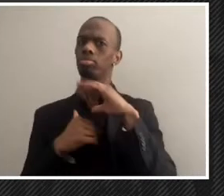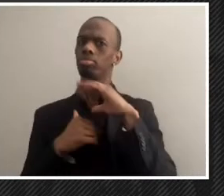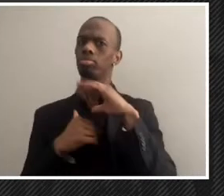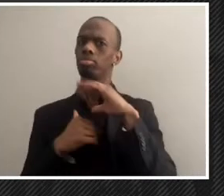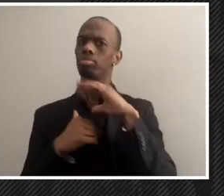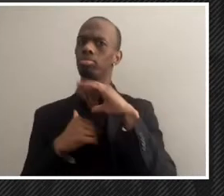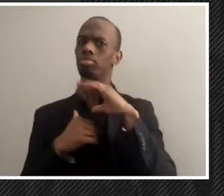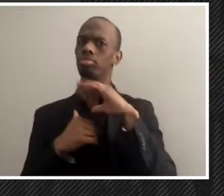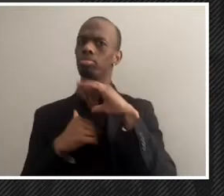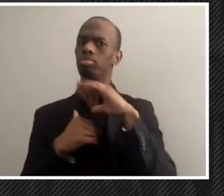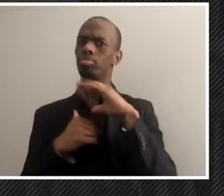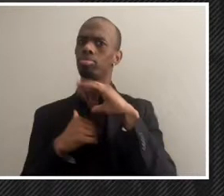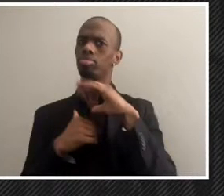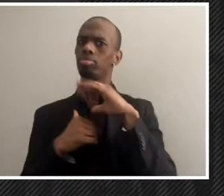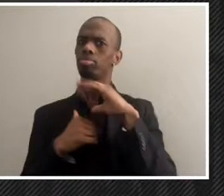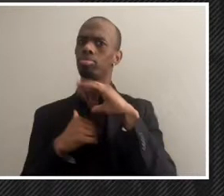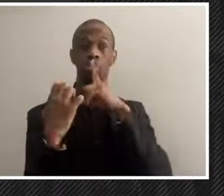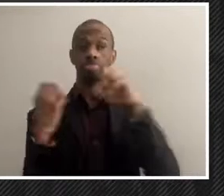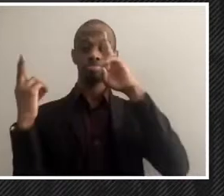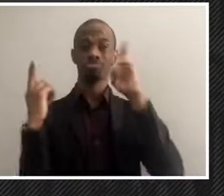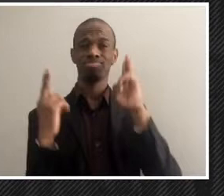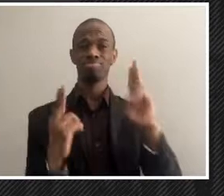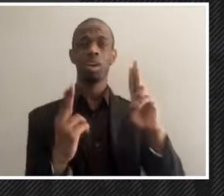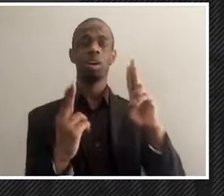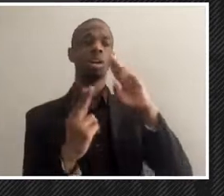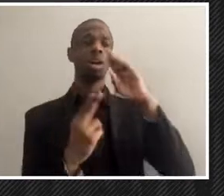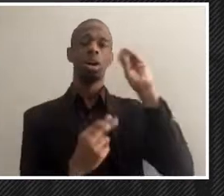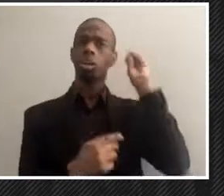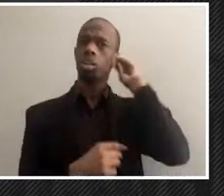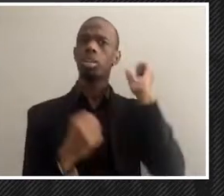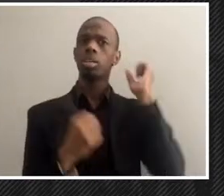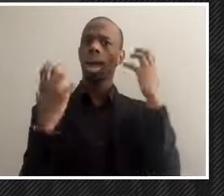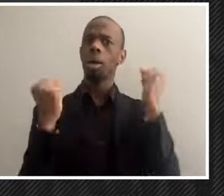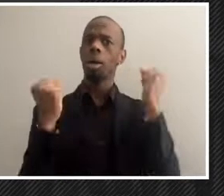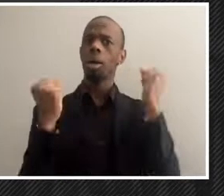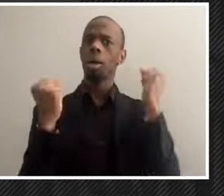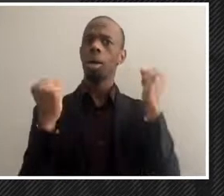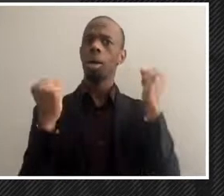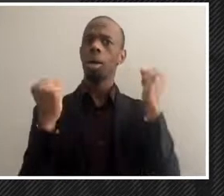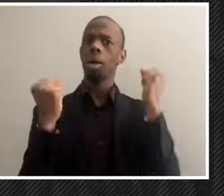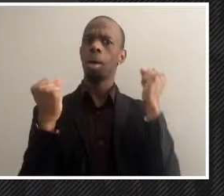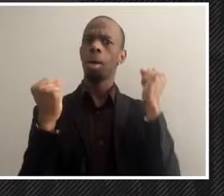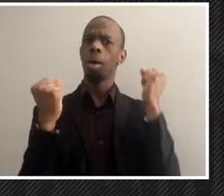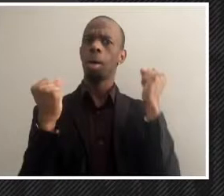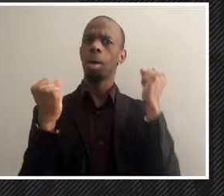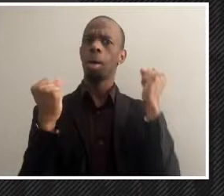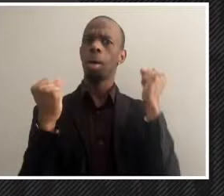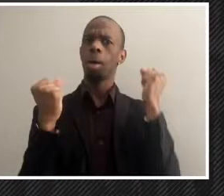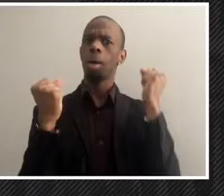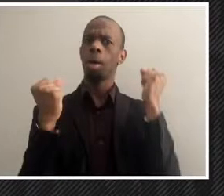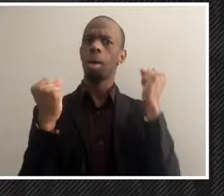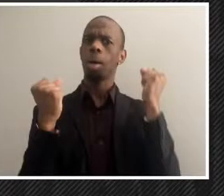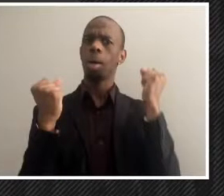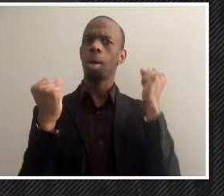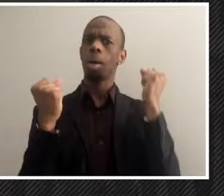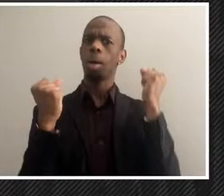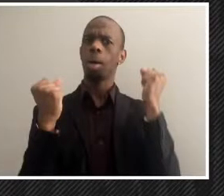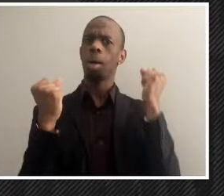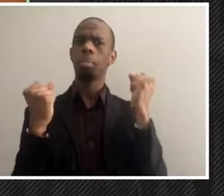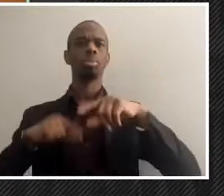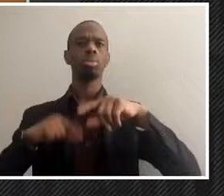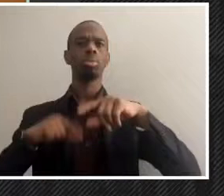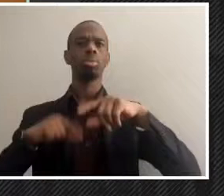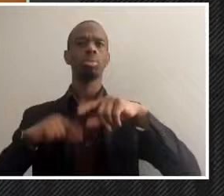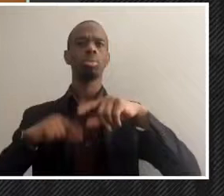displaced right now, how many people are experiencing tremendous trauma. And, you know,